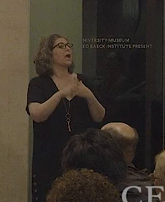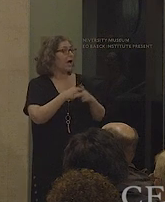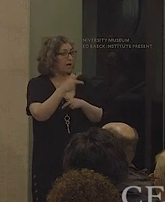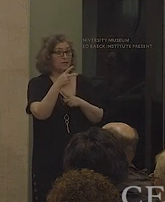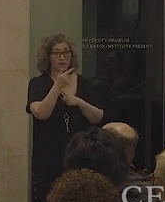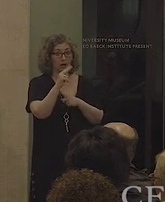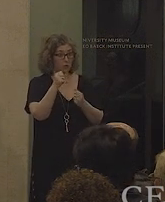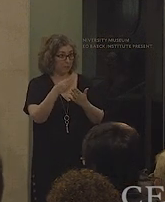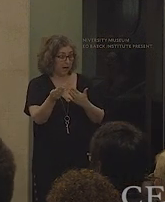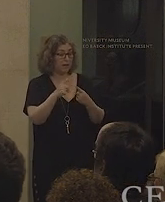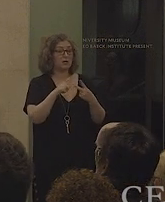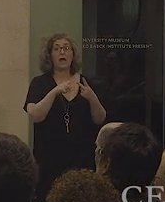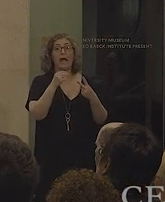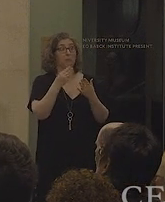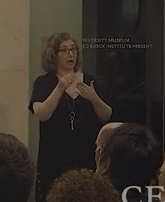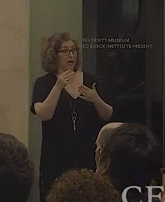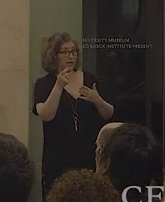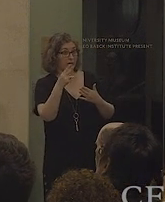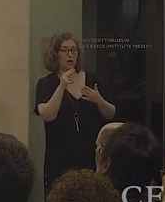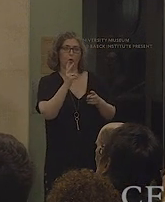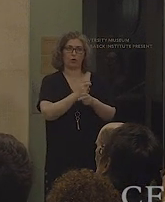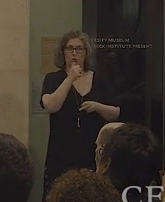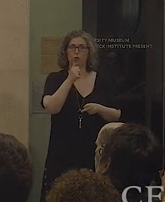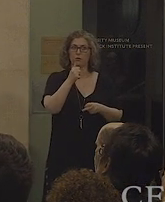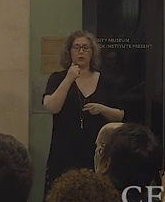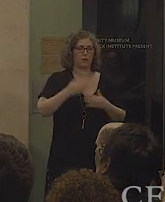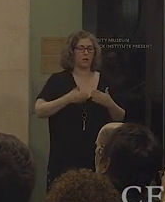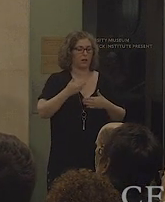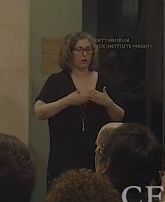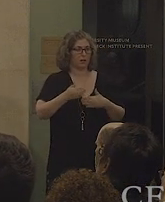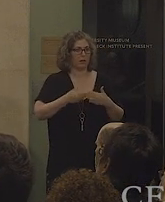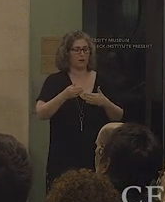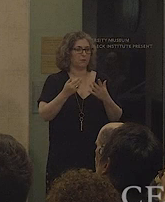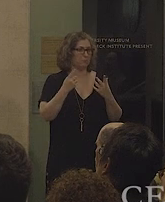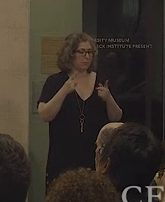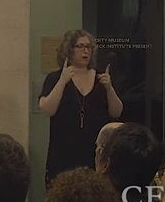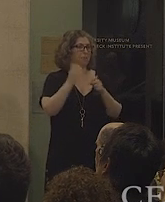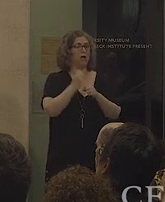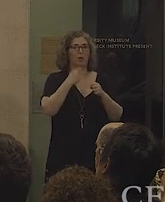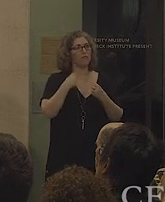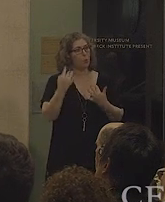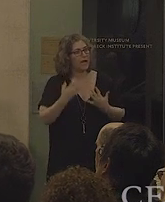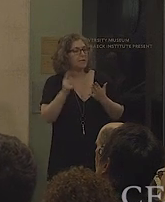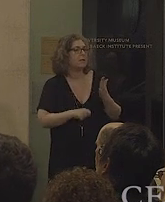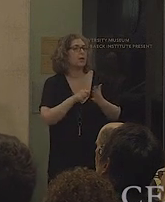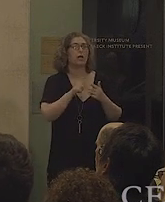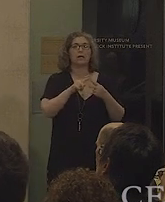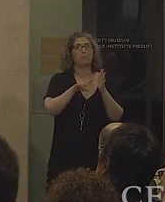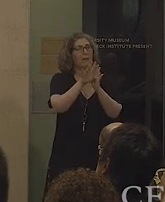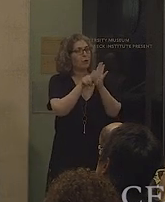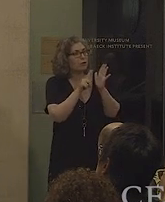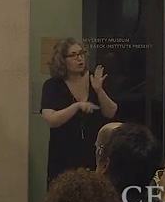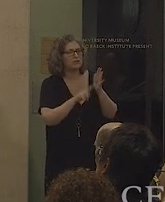can buy, and buying weapons is a lot harder. And there's appropriate waiting periods, and there's background checks.